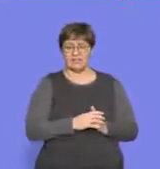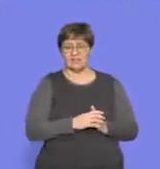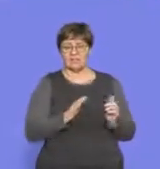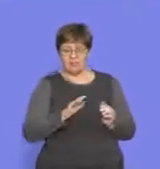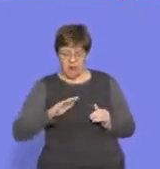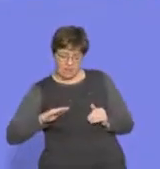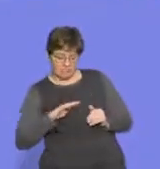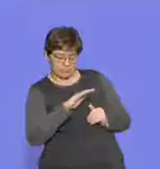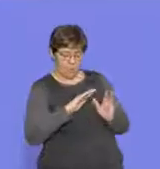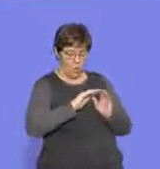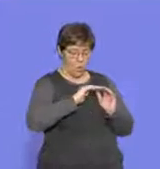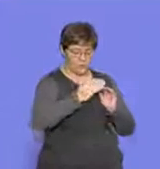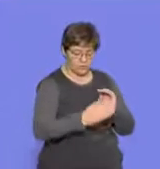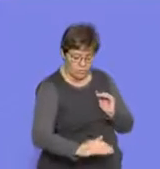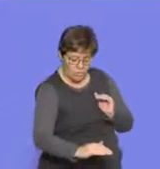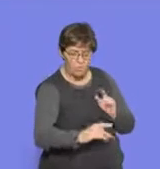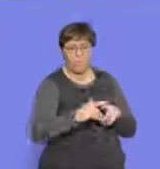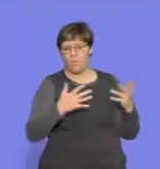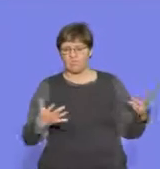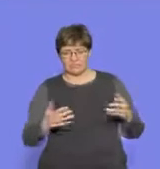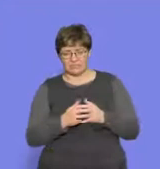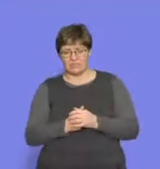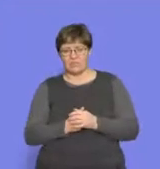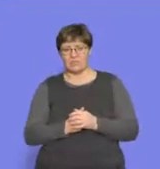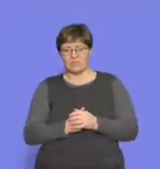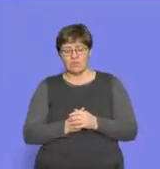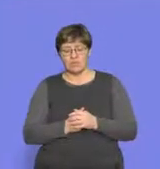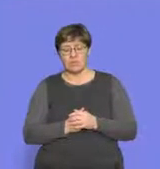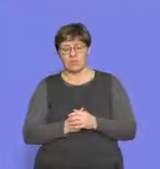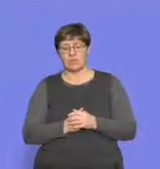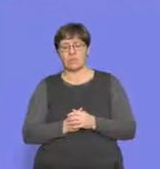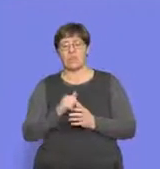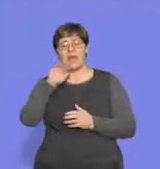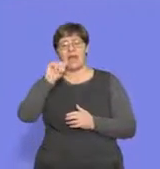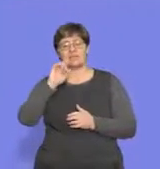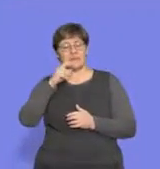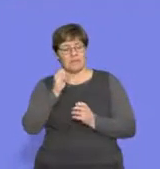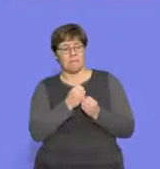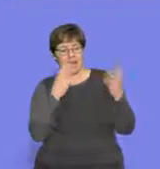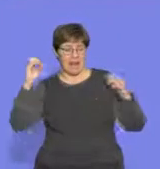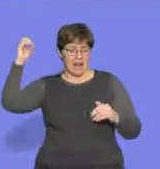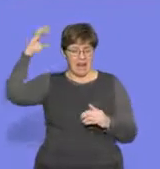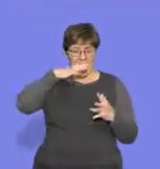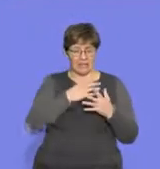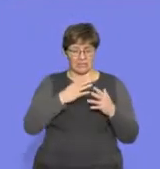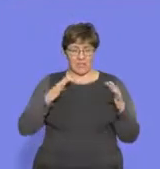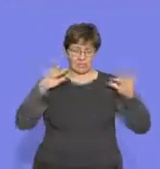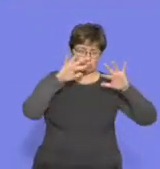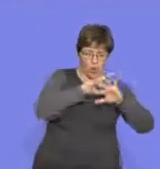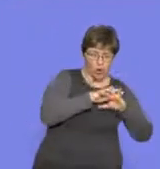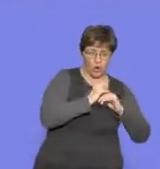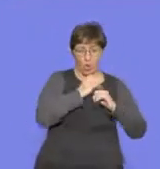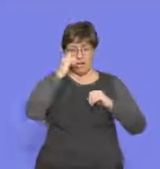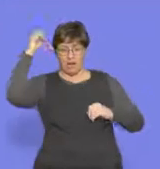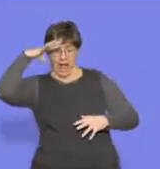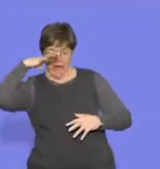geographically. So this is in context of the aspect. An aspect would be the amount of light that the area receives, the slope in terms